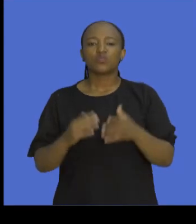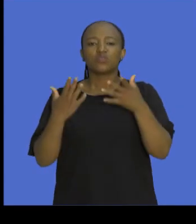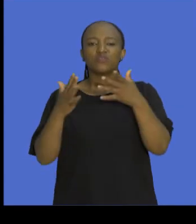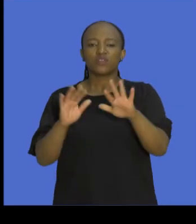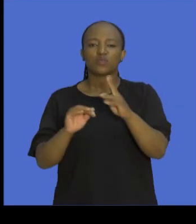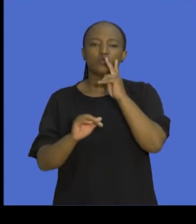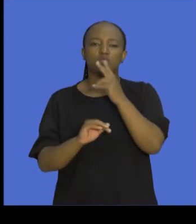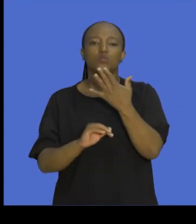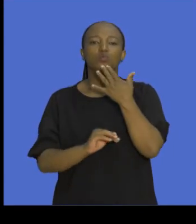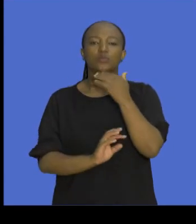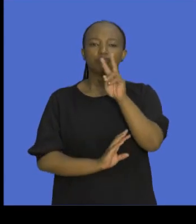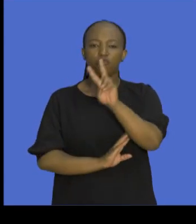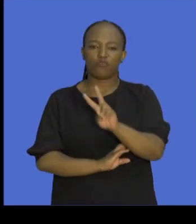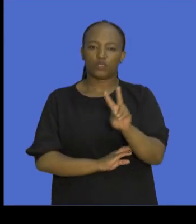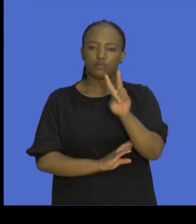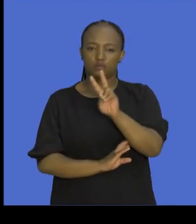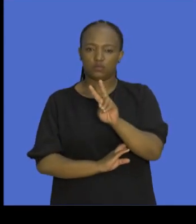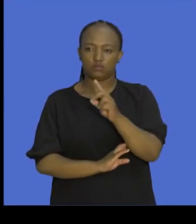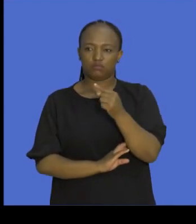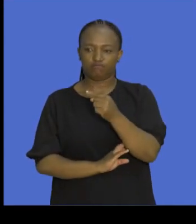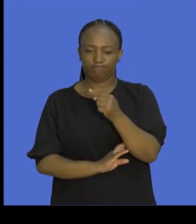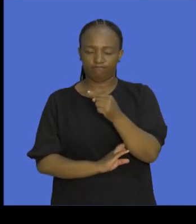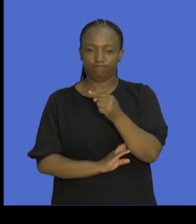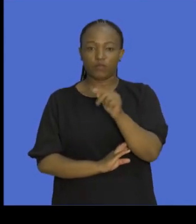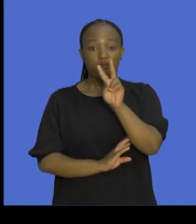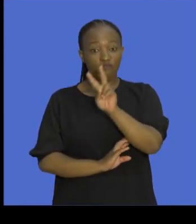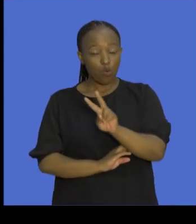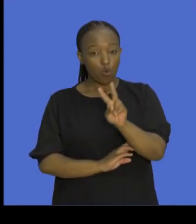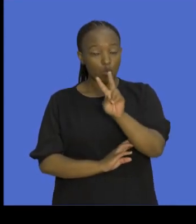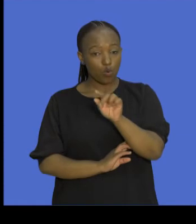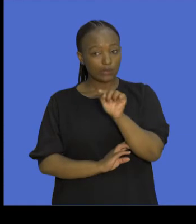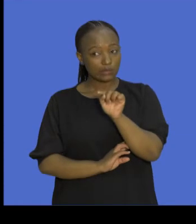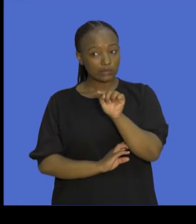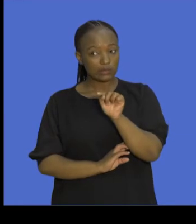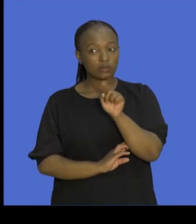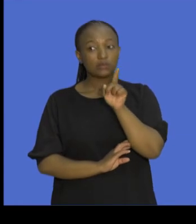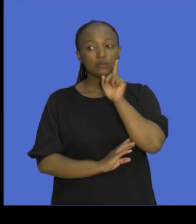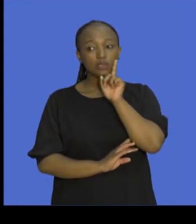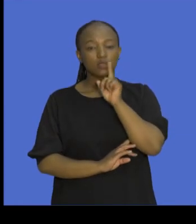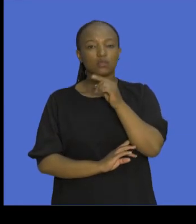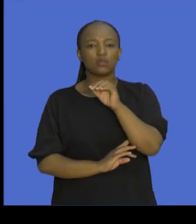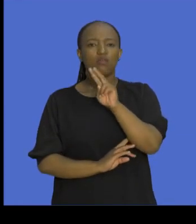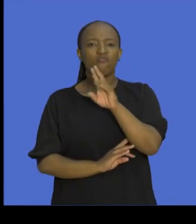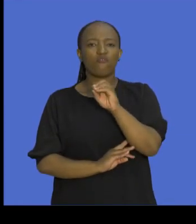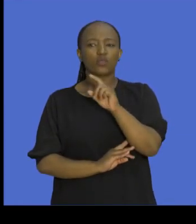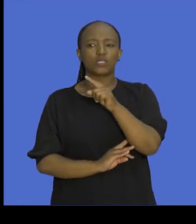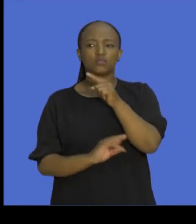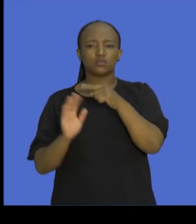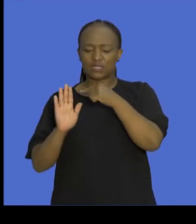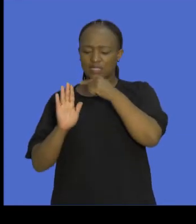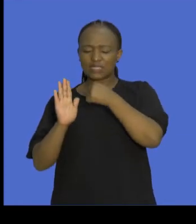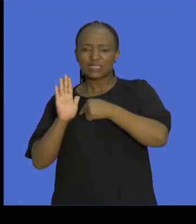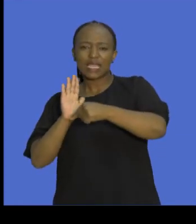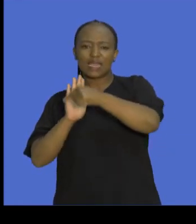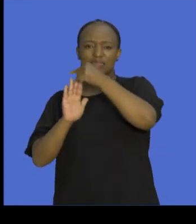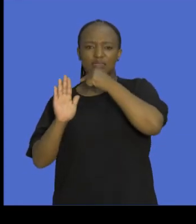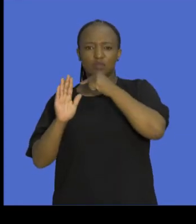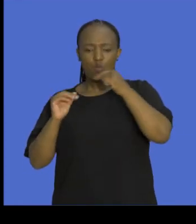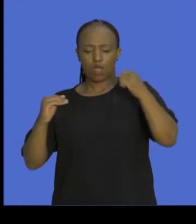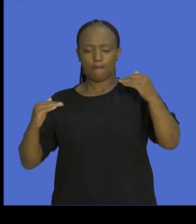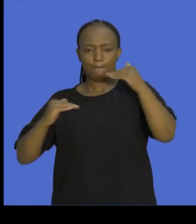the voltage, there's something very special about the issue of voltage. Check the voltage in the circuit, which is